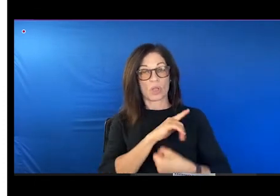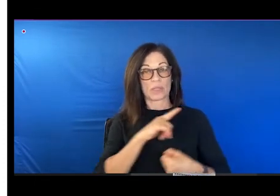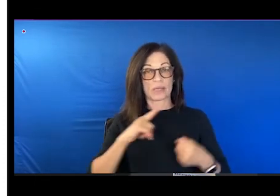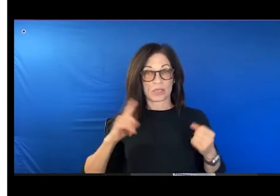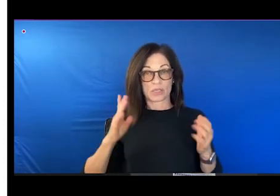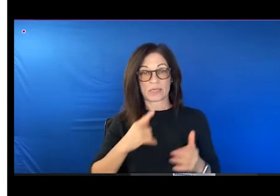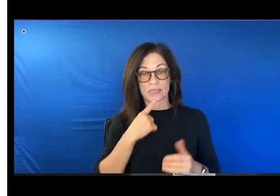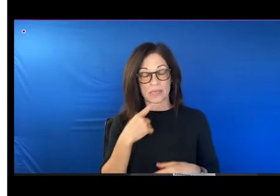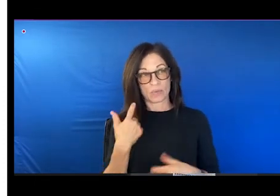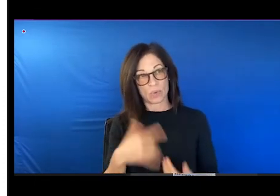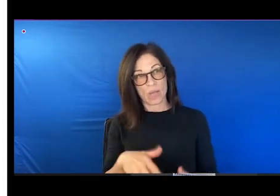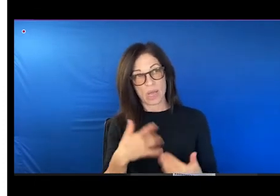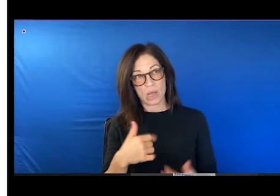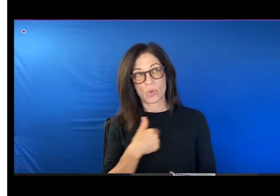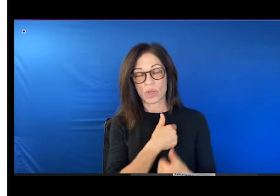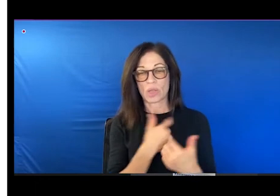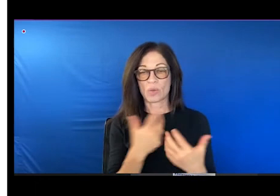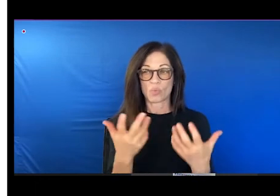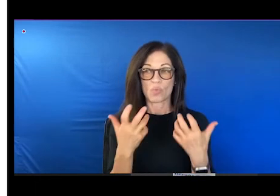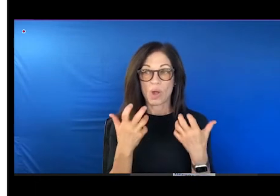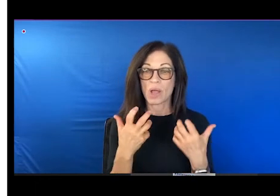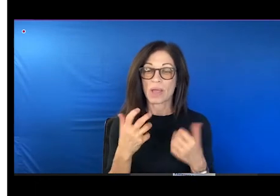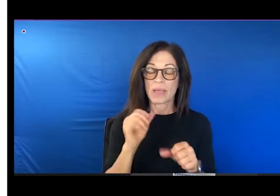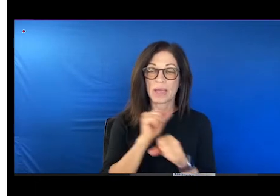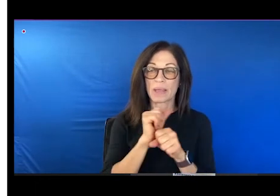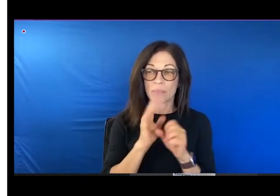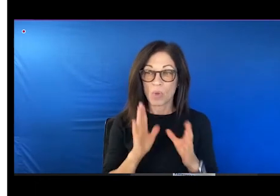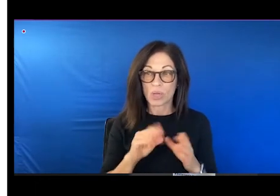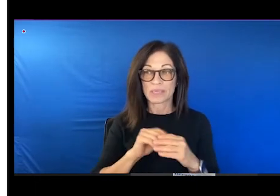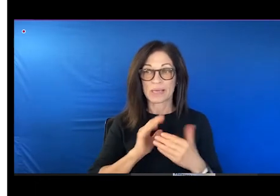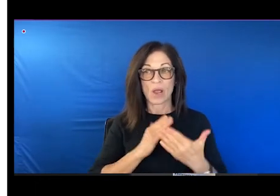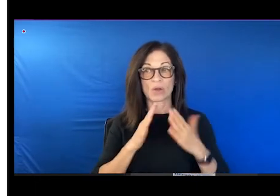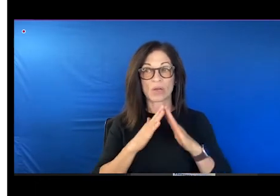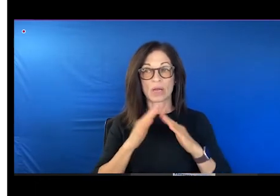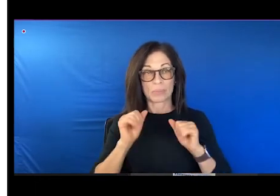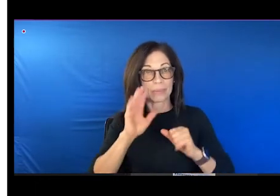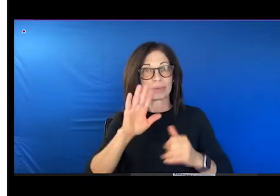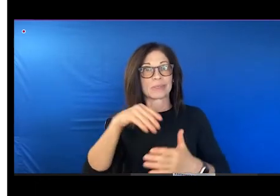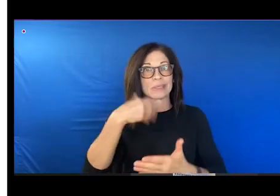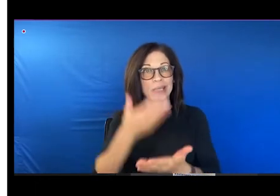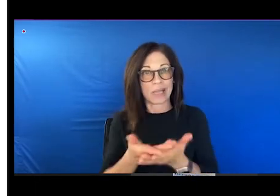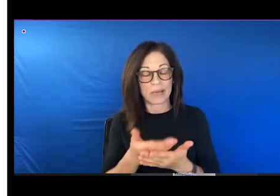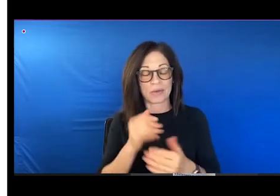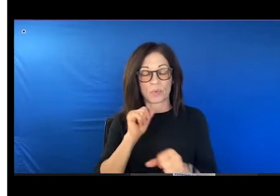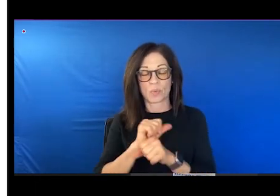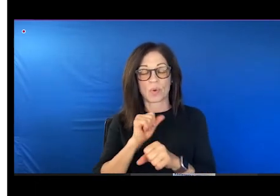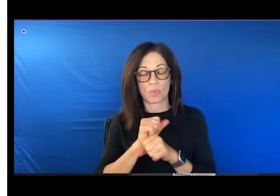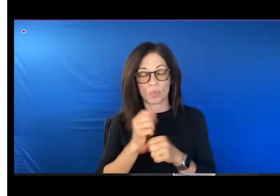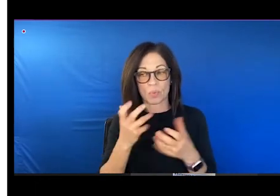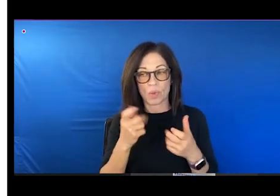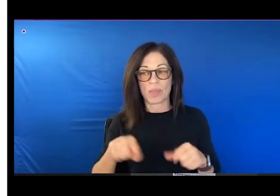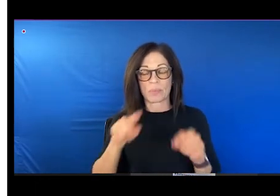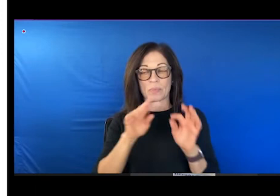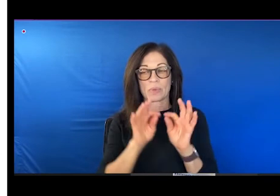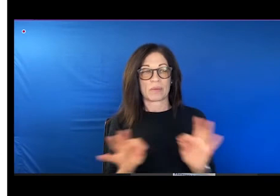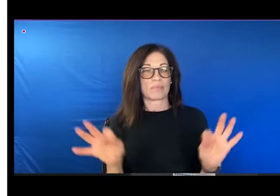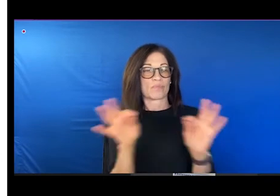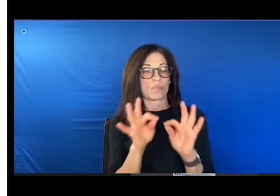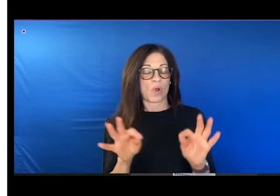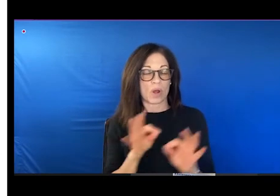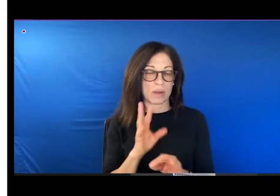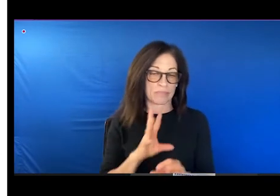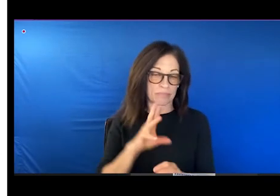local legislator said, wow, we want the employees of our town to be able to get to work. We want them